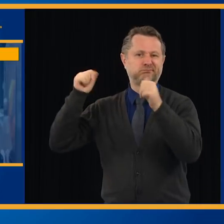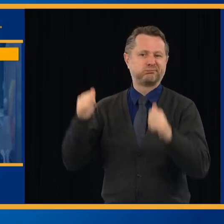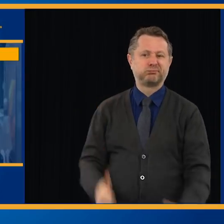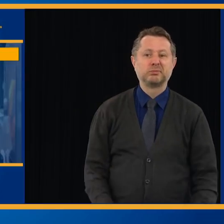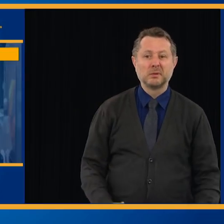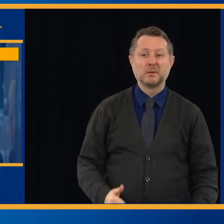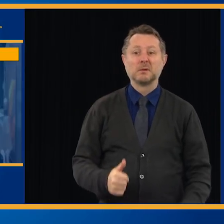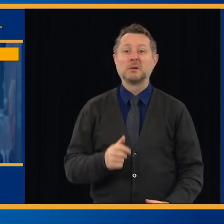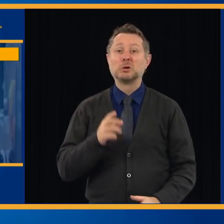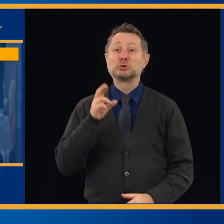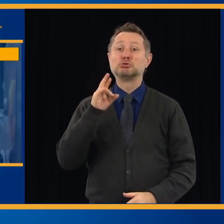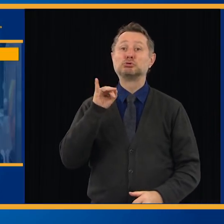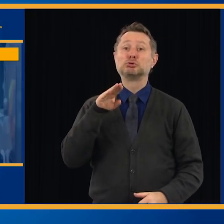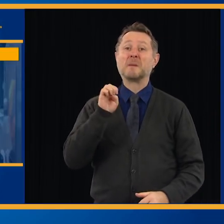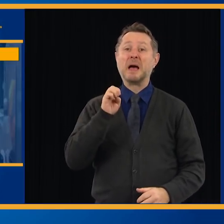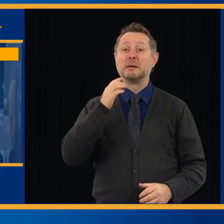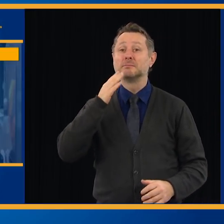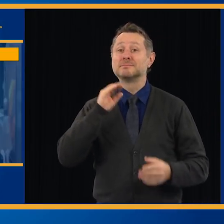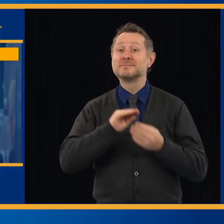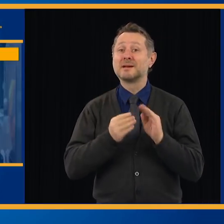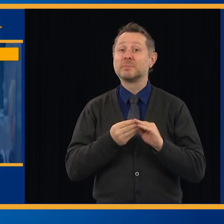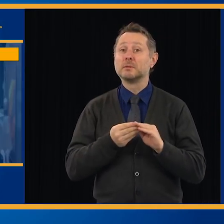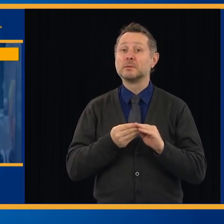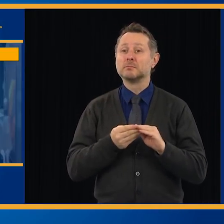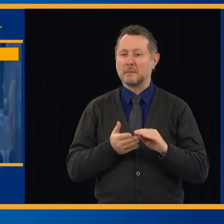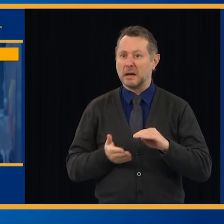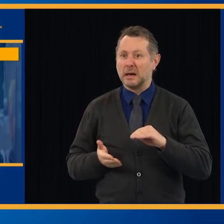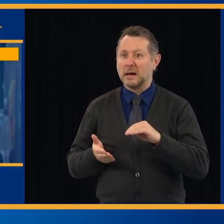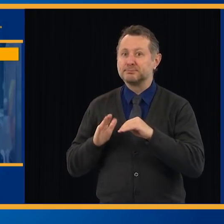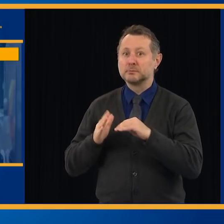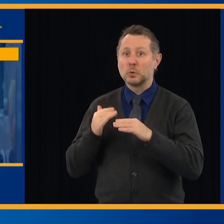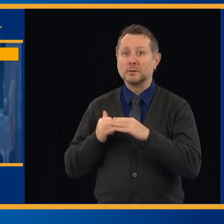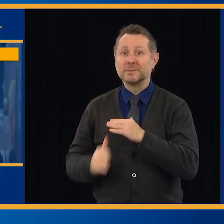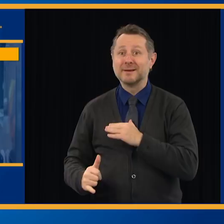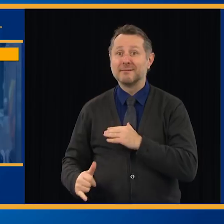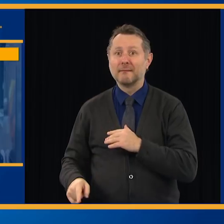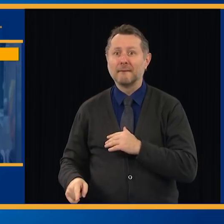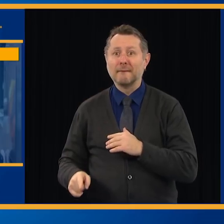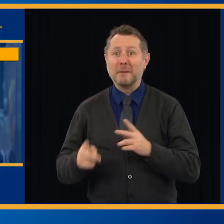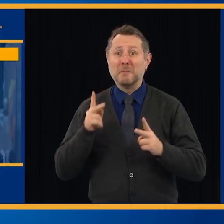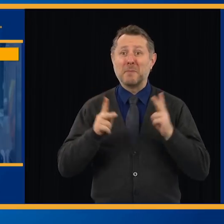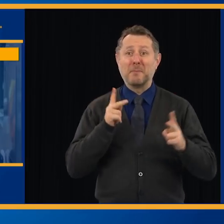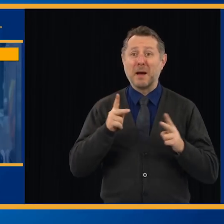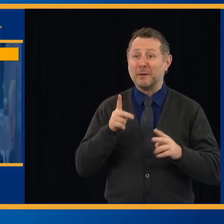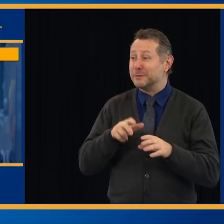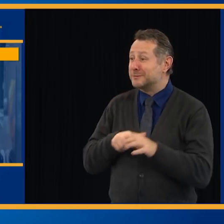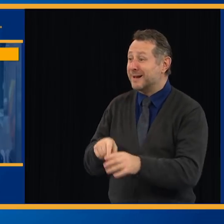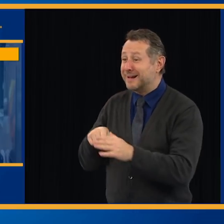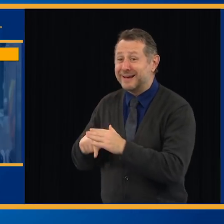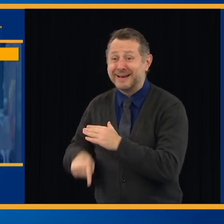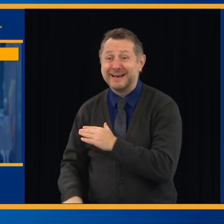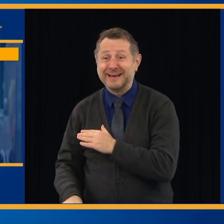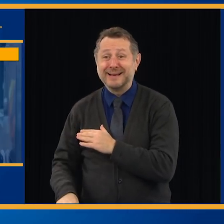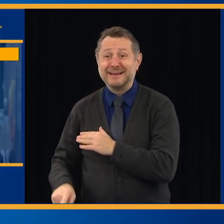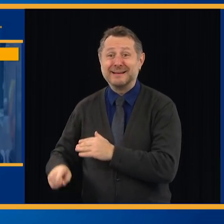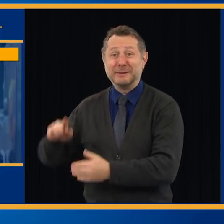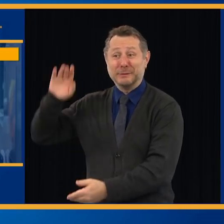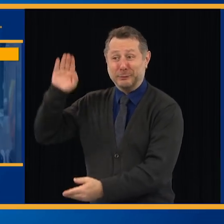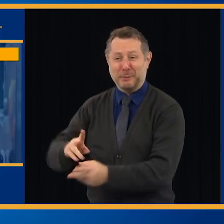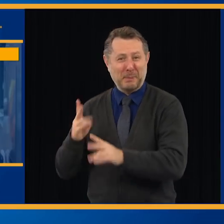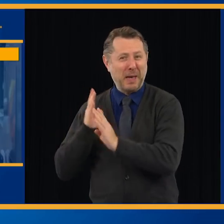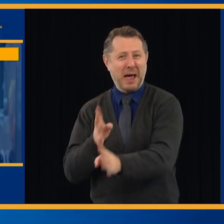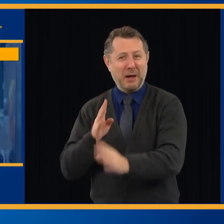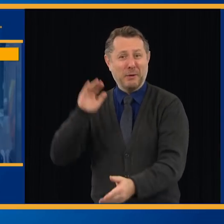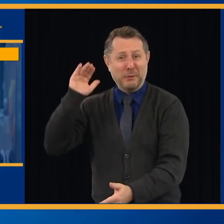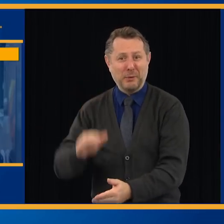up in the subways, even though ridership is down 90%. I don't even know how mathematically that is